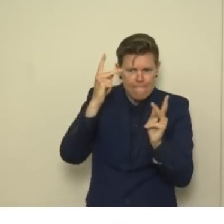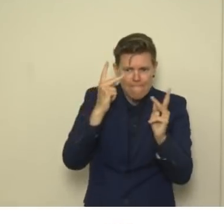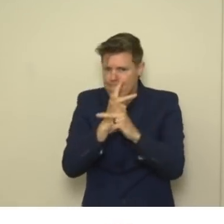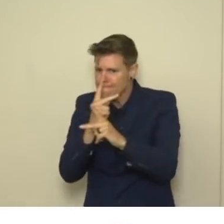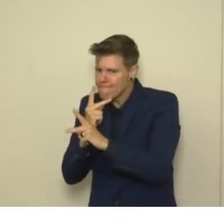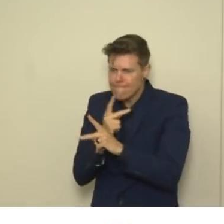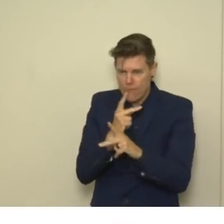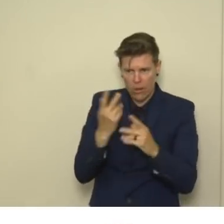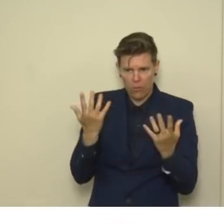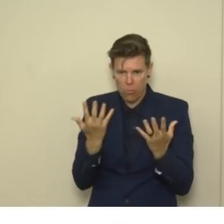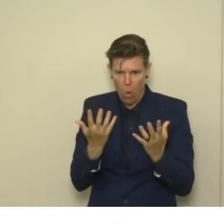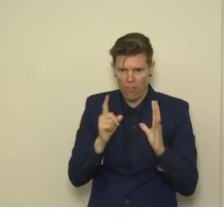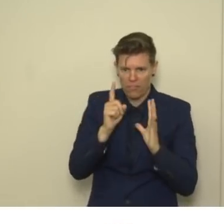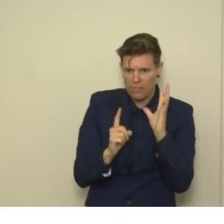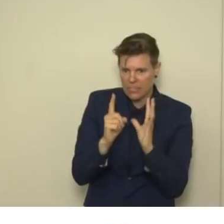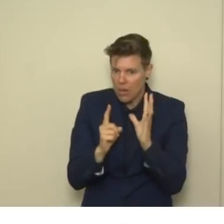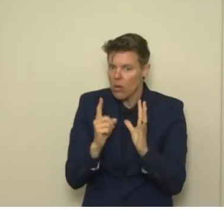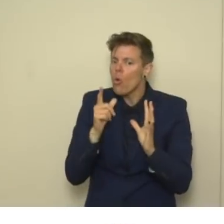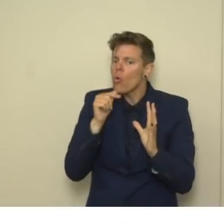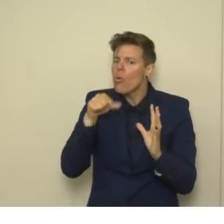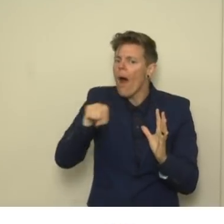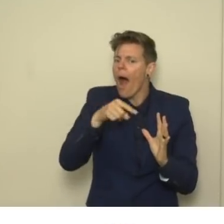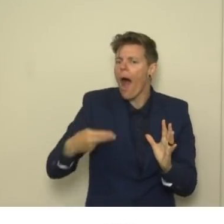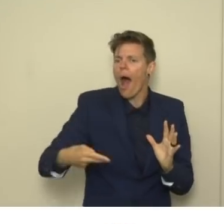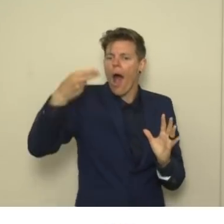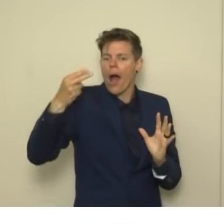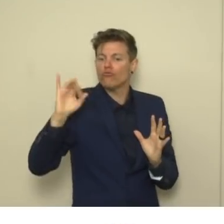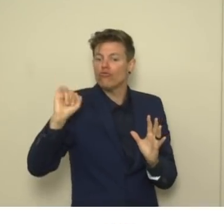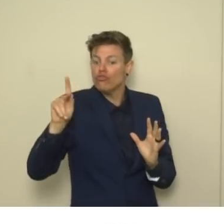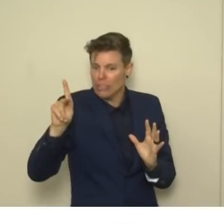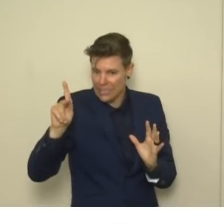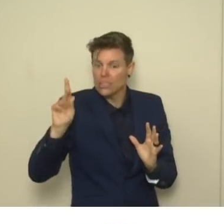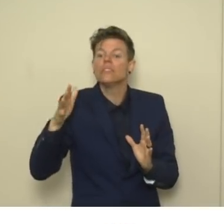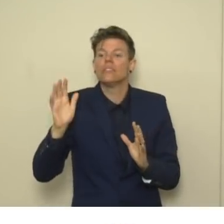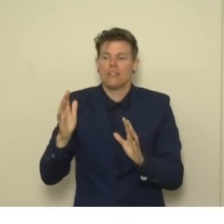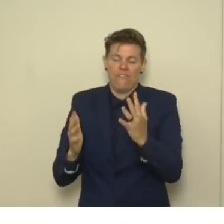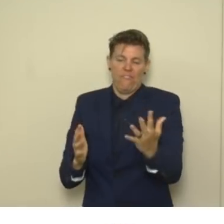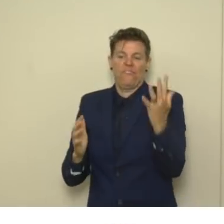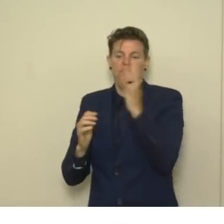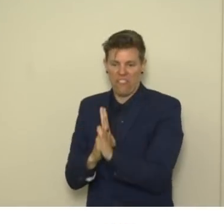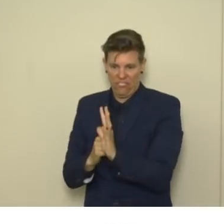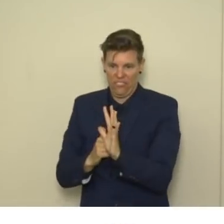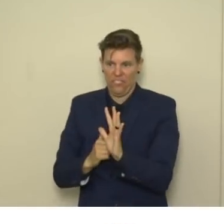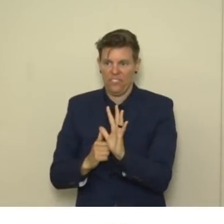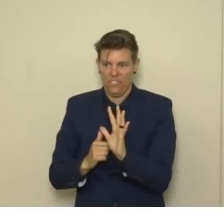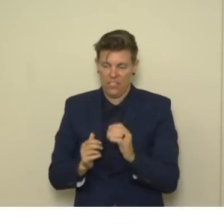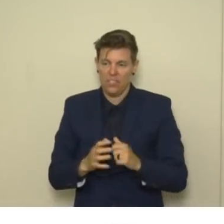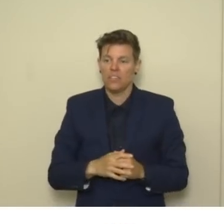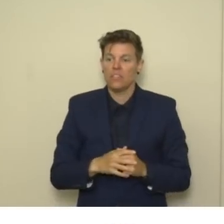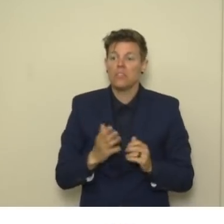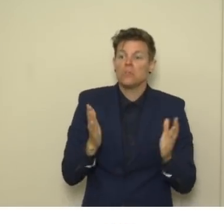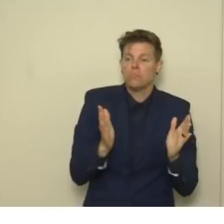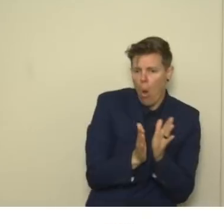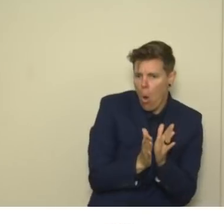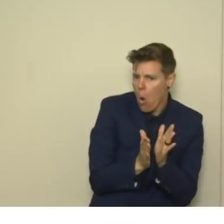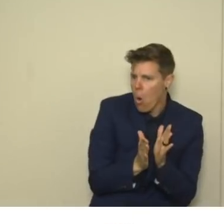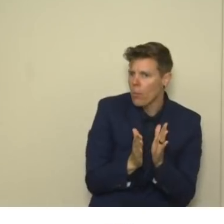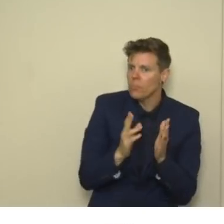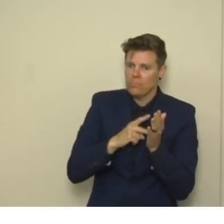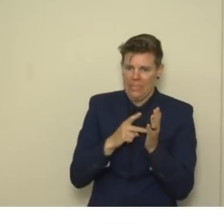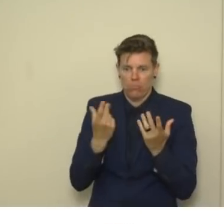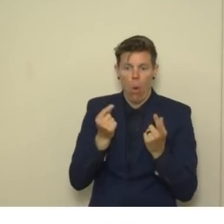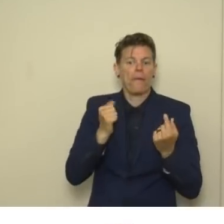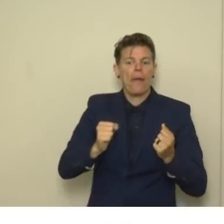learning support. Why would we have any exceptions? Small, so they can be socially distanced. We don't bring